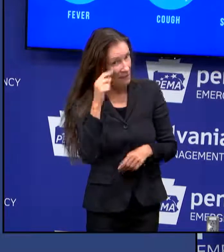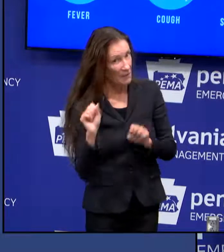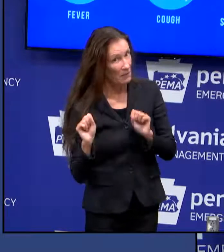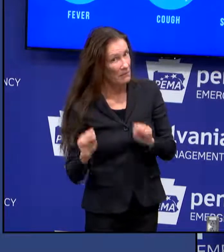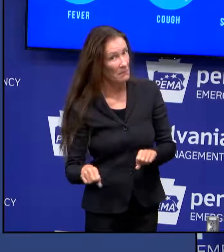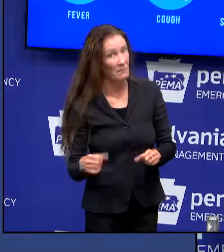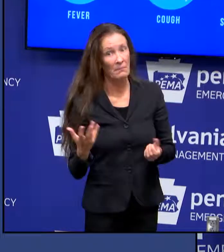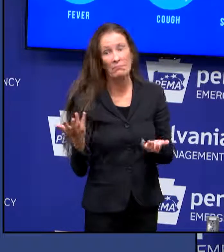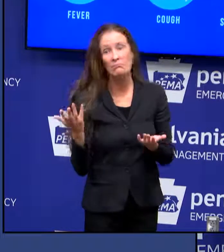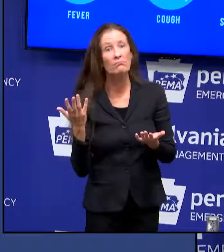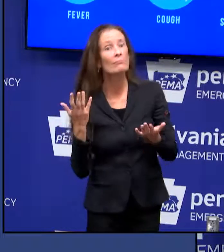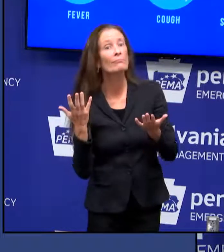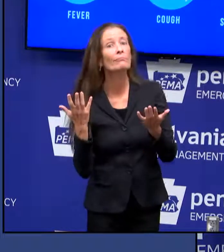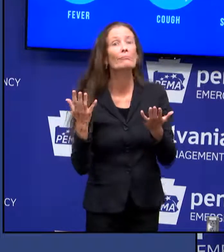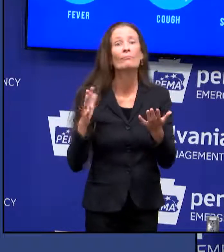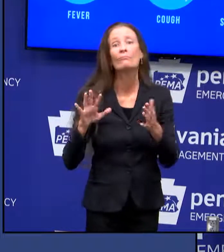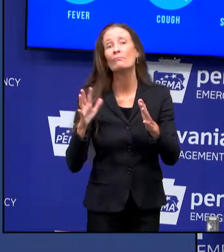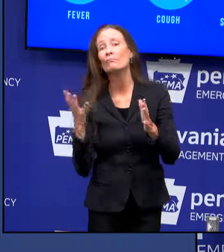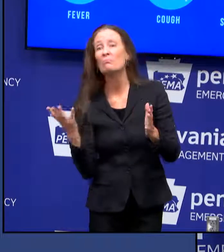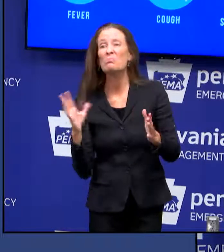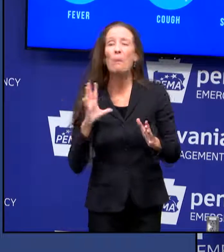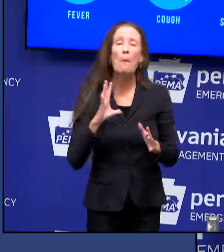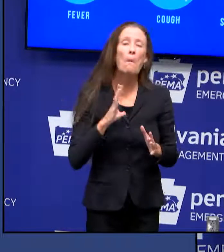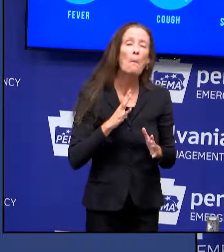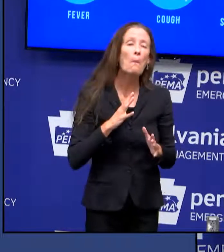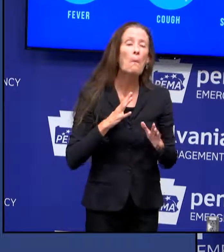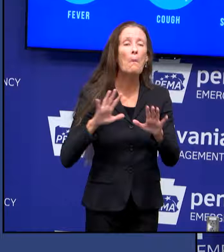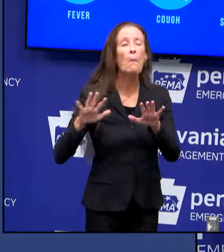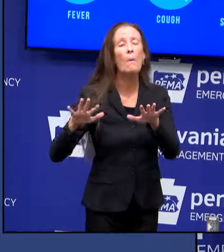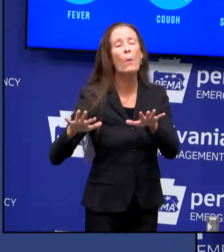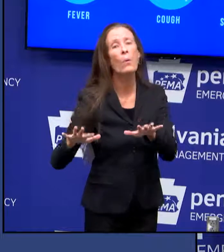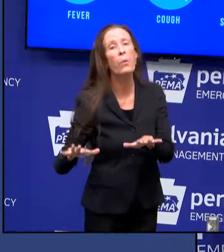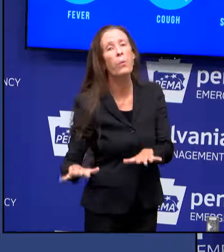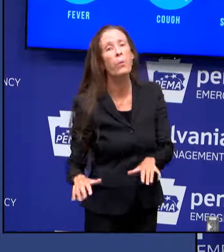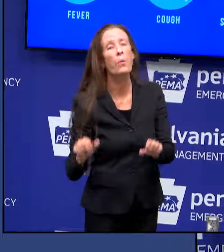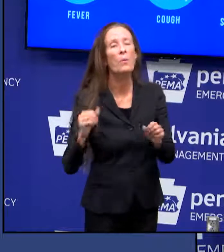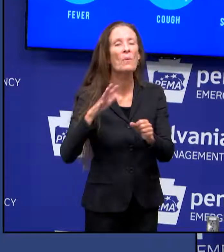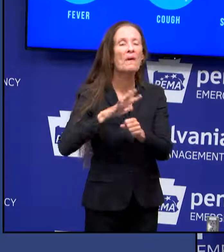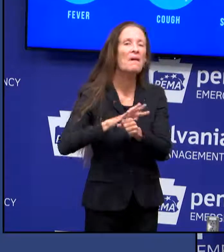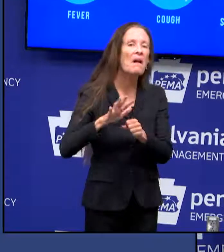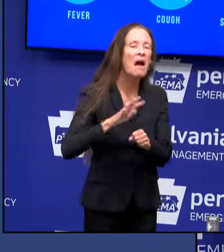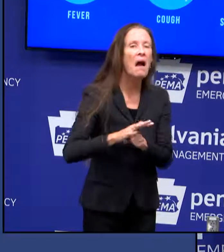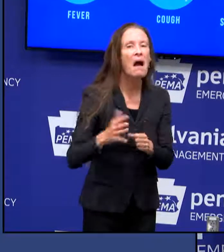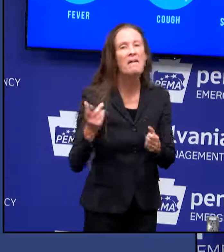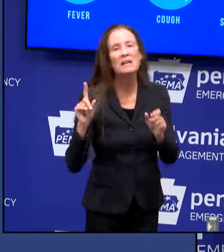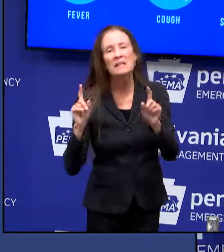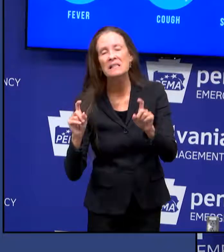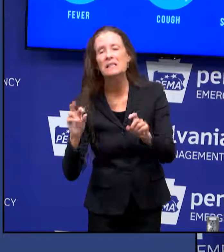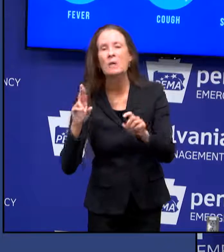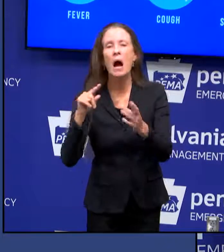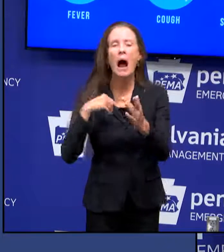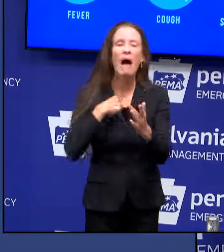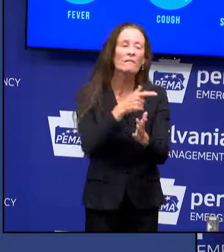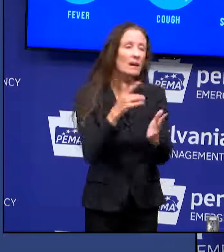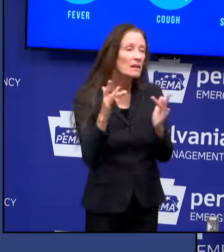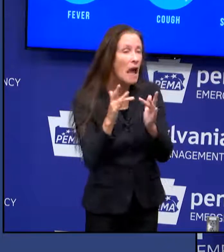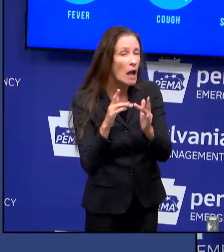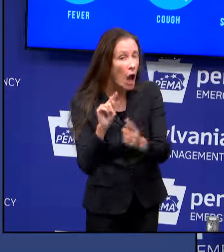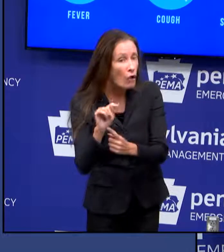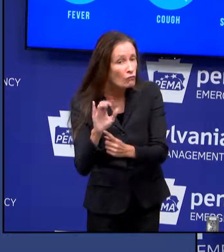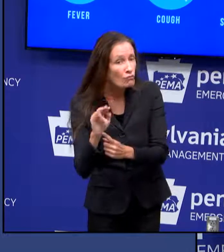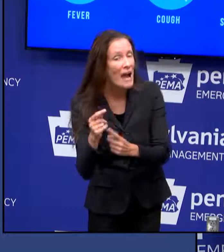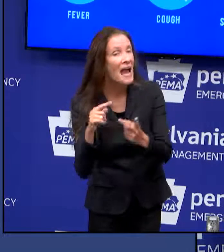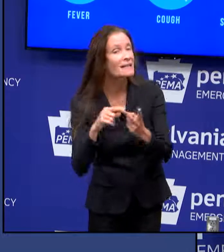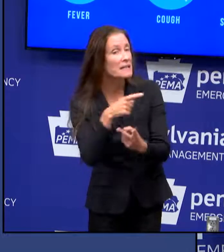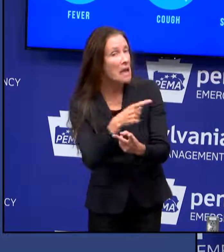where we can do the adequate contact tracing to Sure. make the total cases go